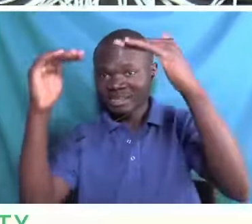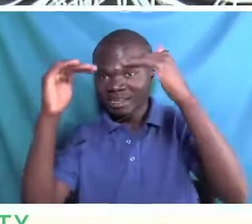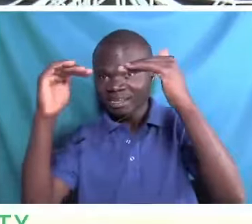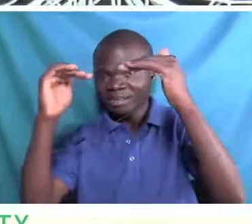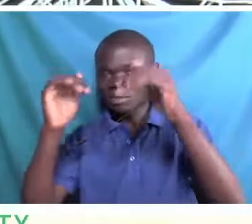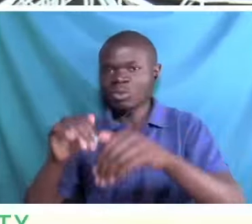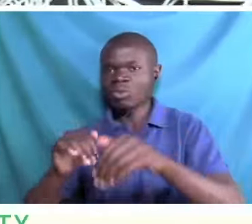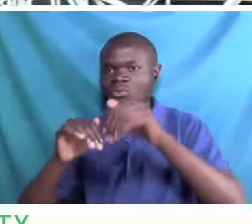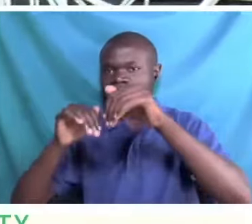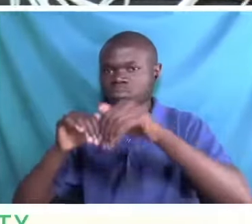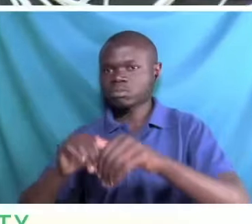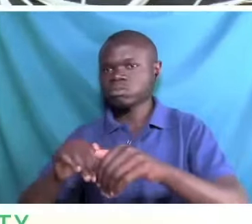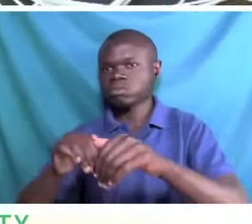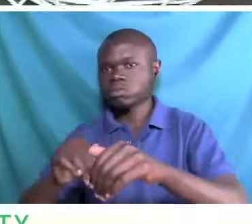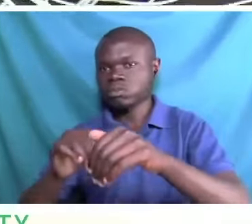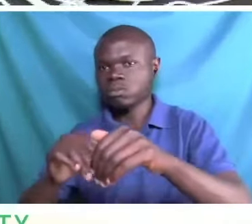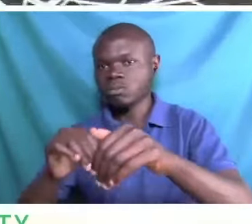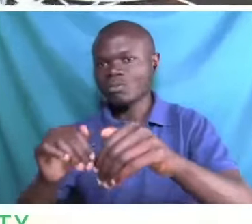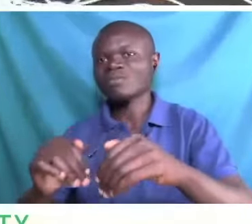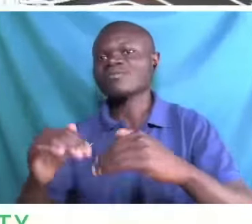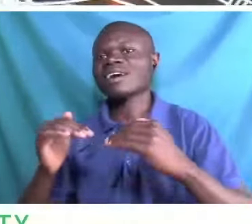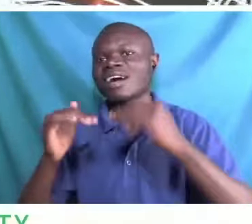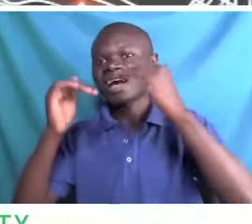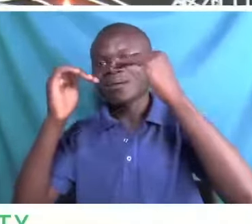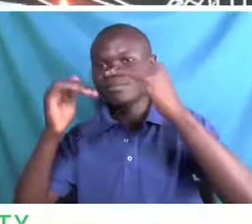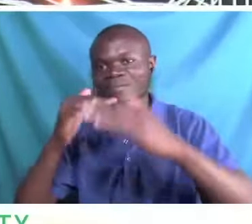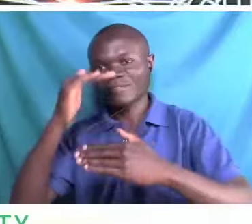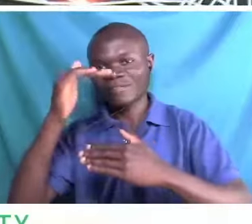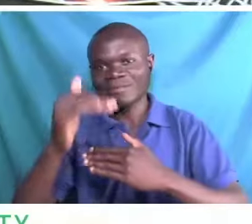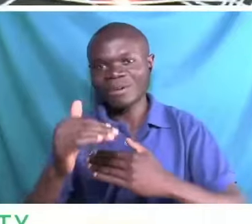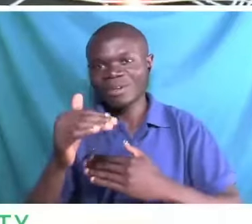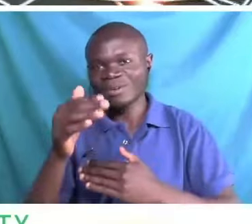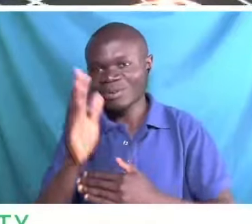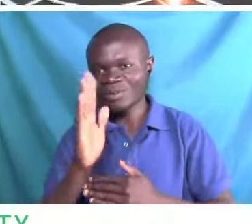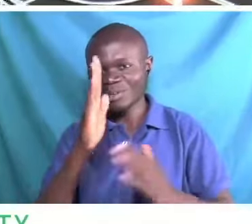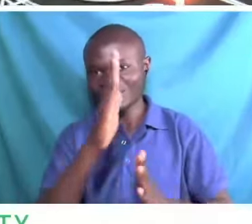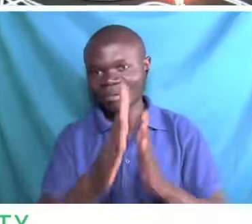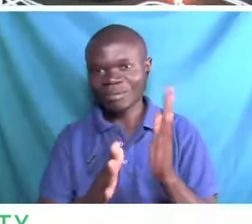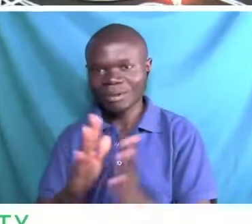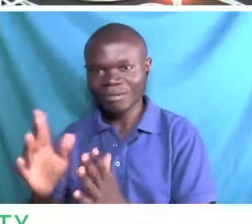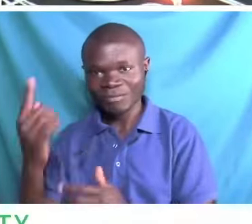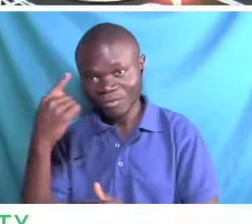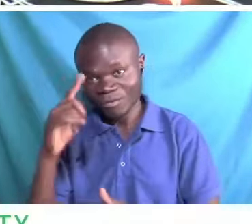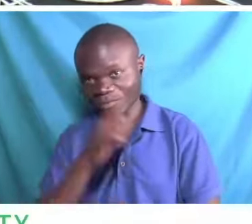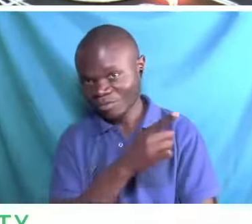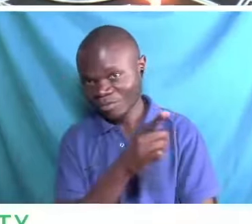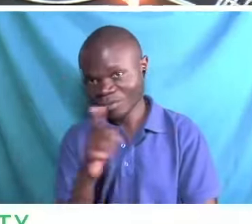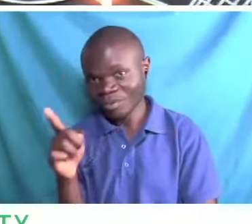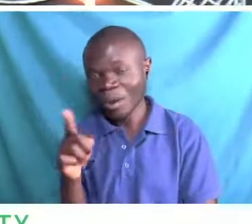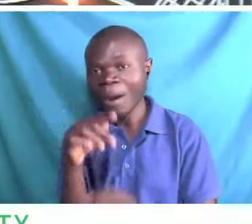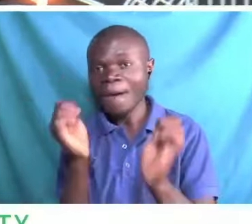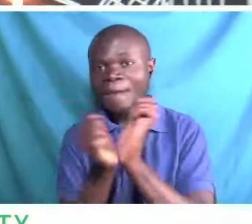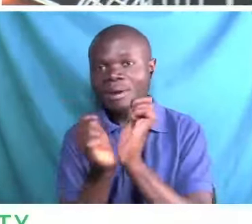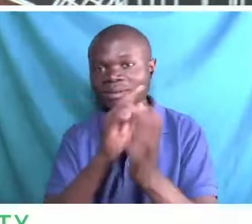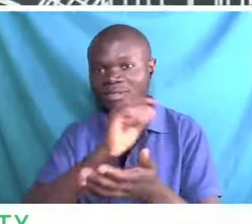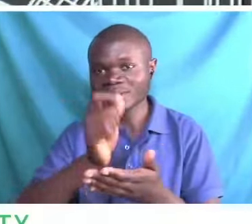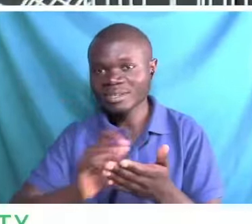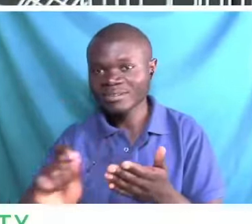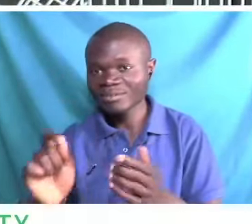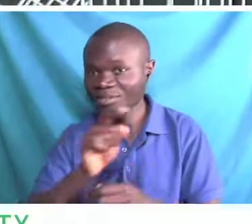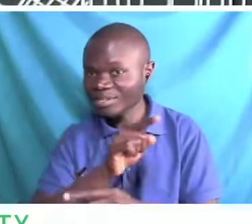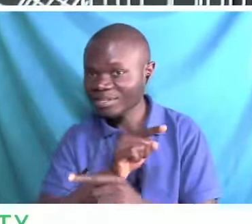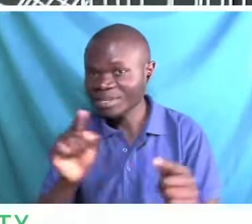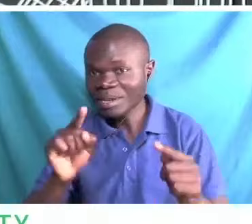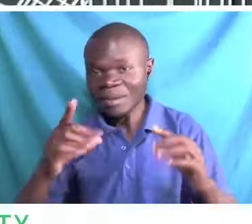what God has planned for you and what God has put for you. So Paul is writing to these people and he tells